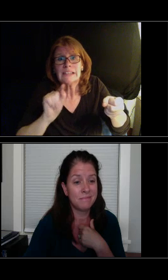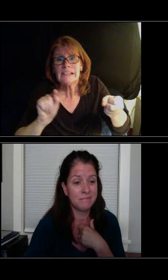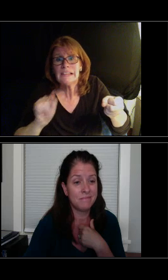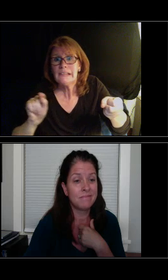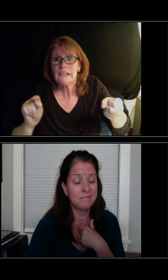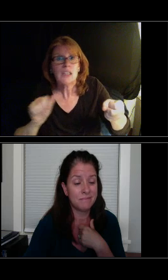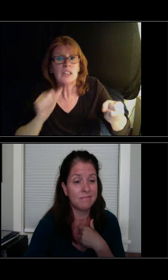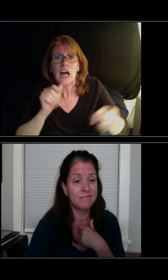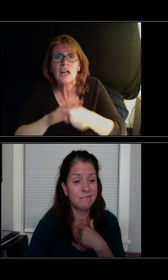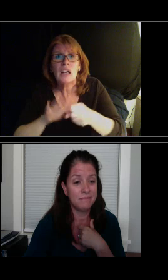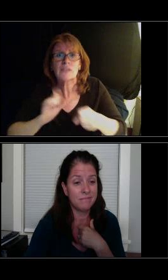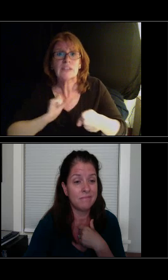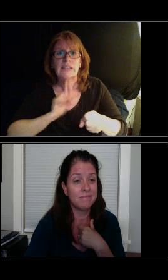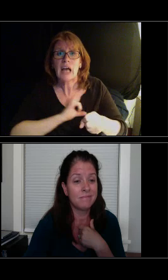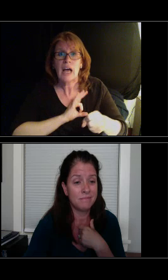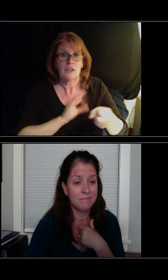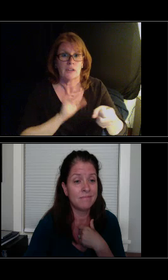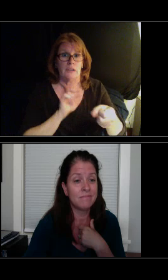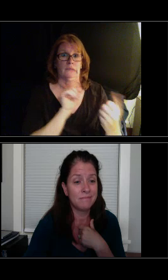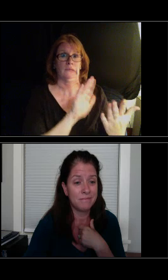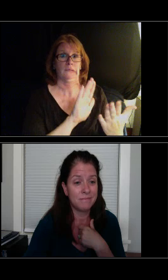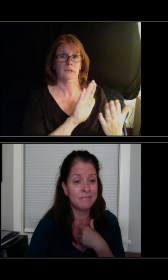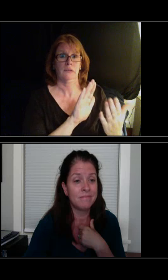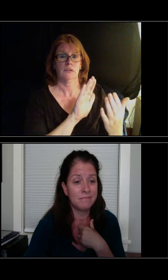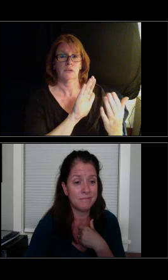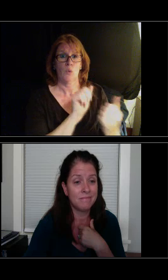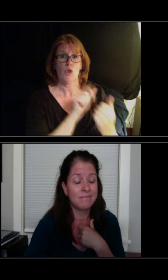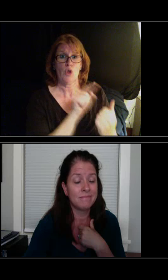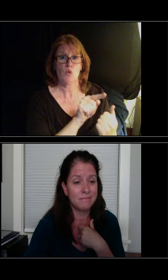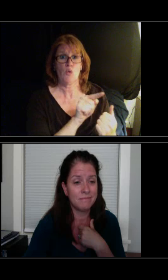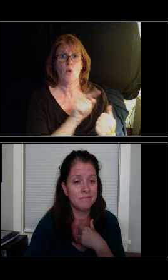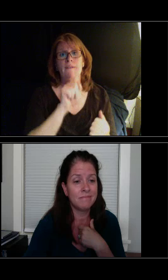often individuals have to wait for a long amount of time